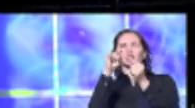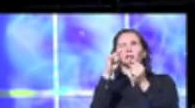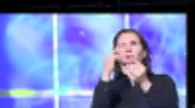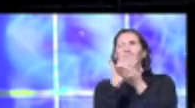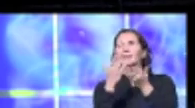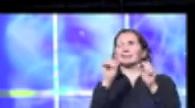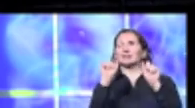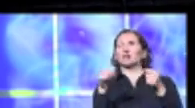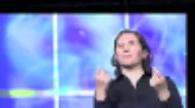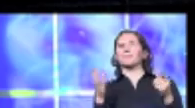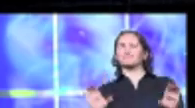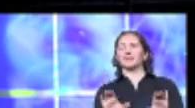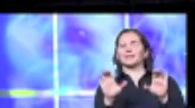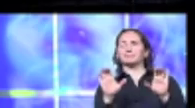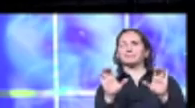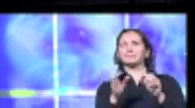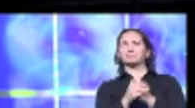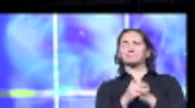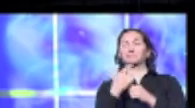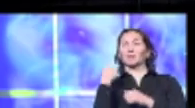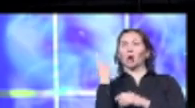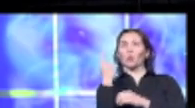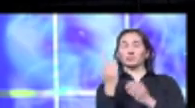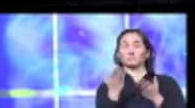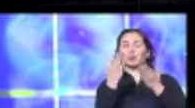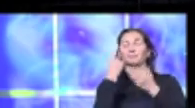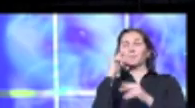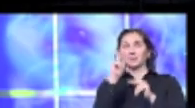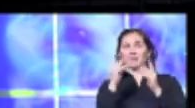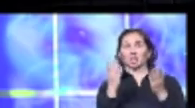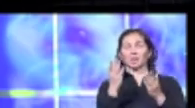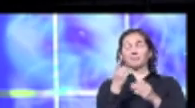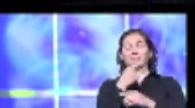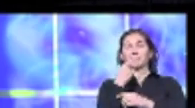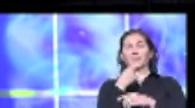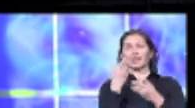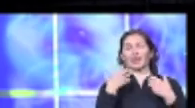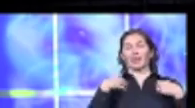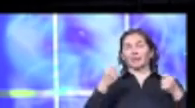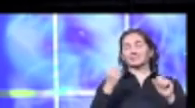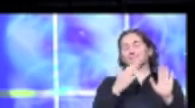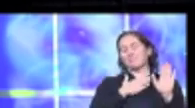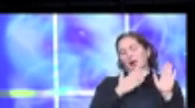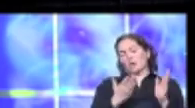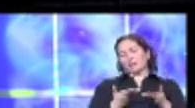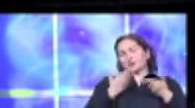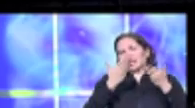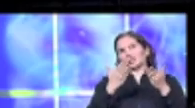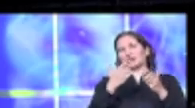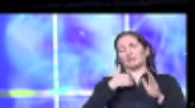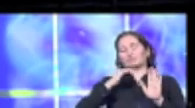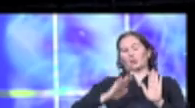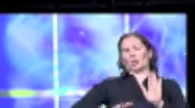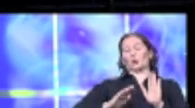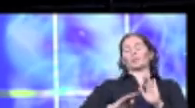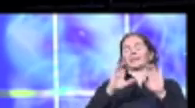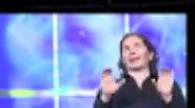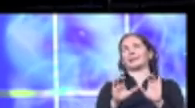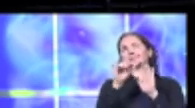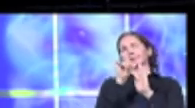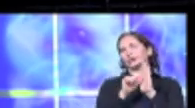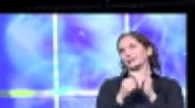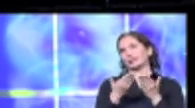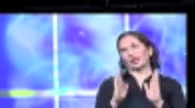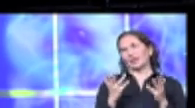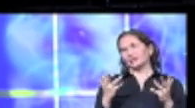be. And I always recommend to people in public health, you know, this is just my recommendation. I'm just a lowly acting Surgeon General.